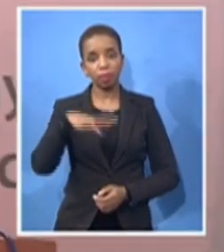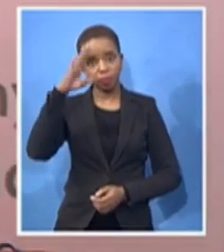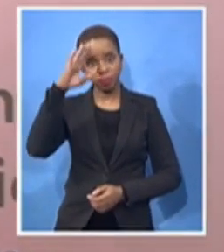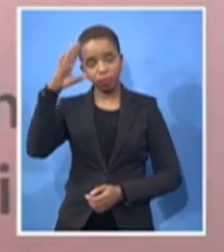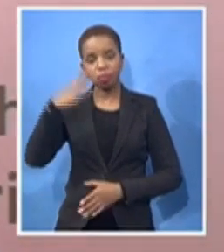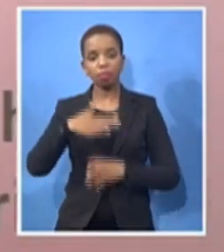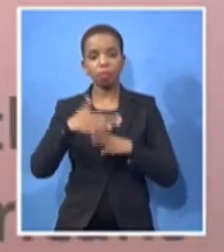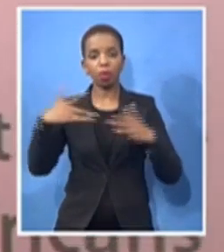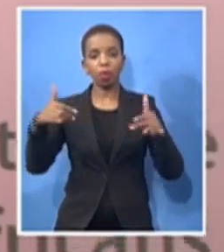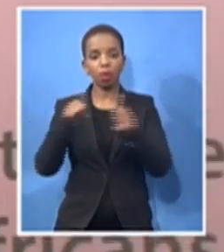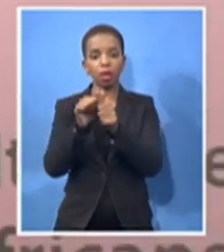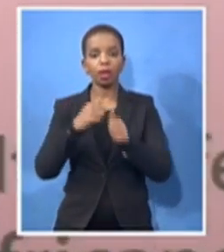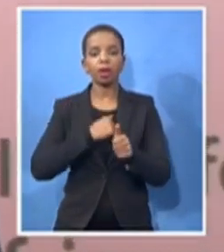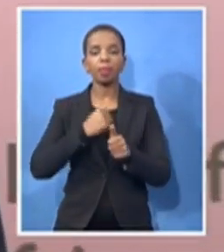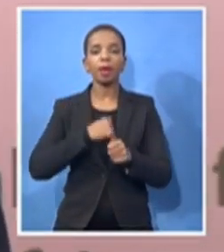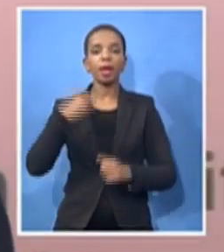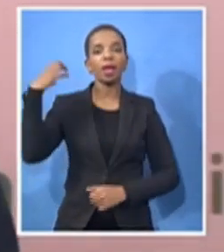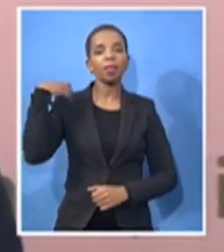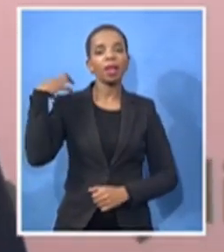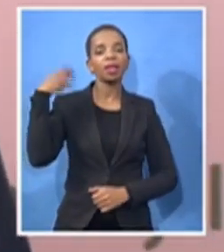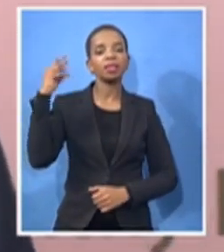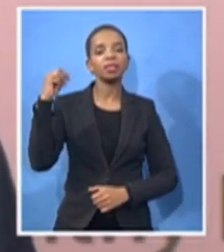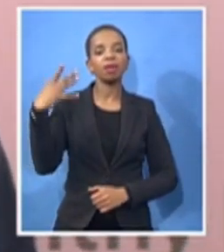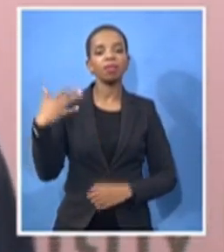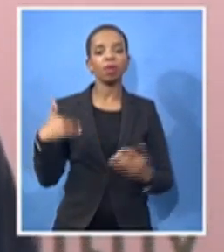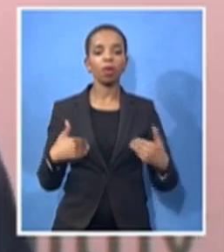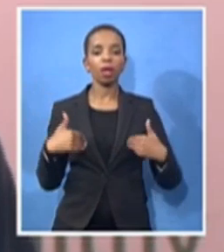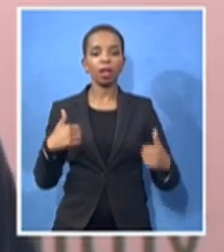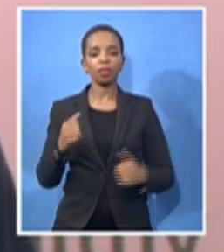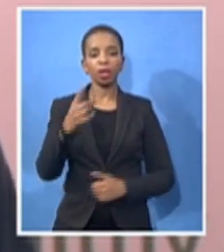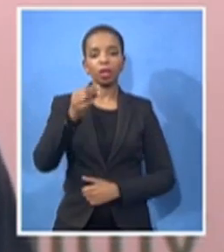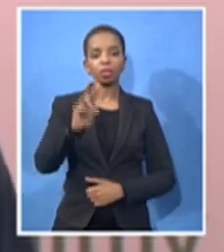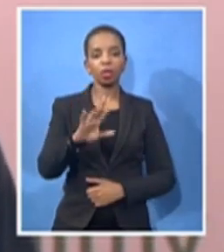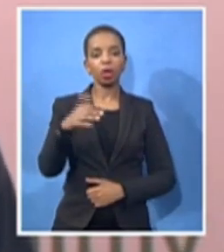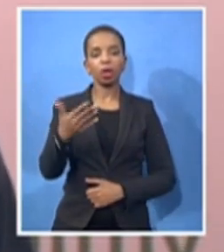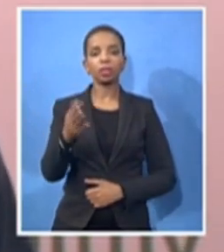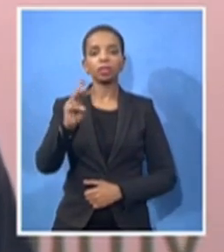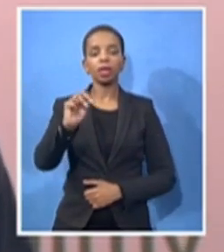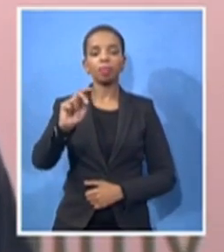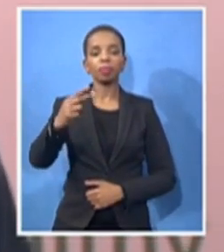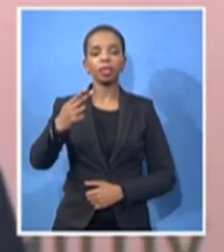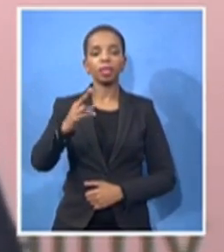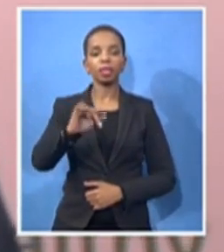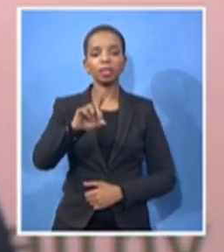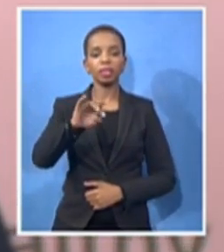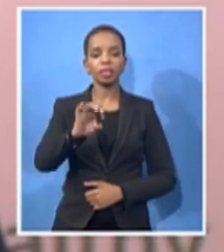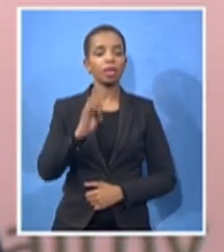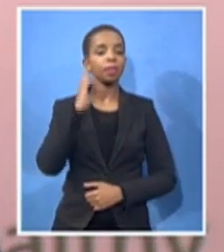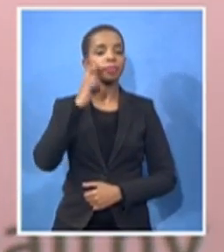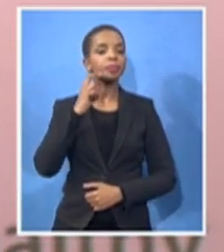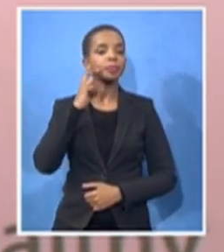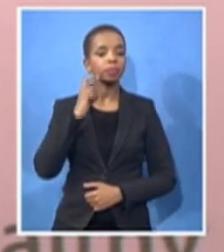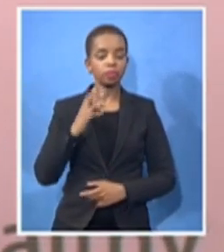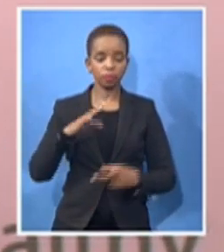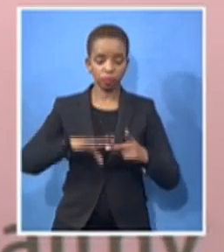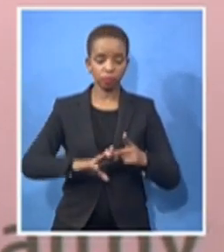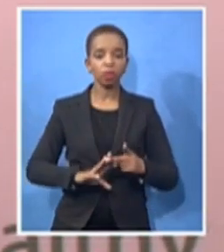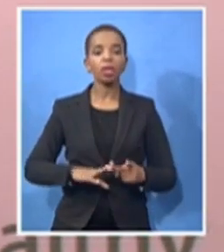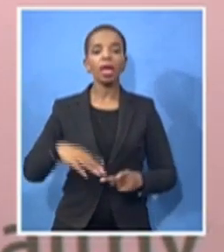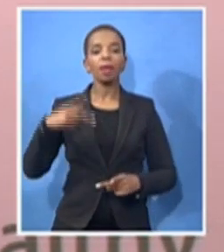Dr Mkhize, our Premier, Honorable David Makhura,